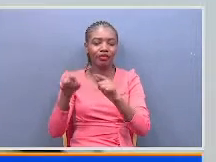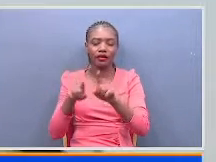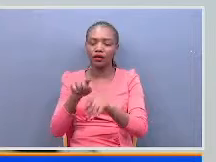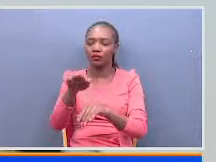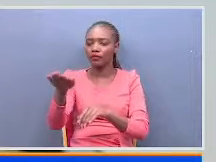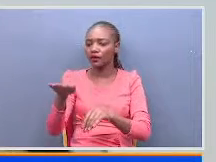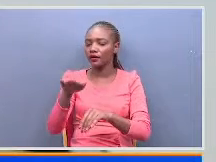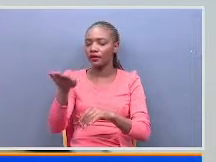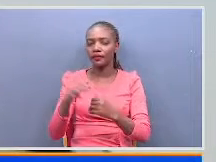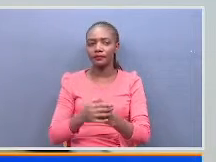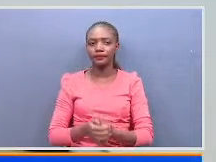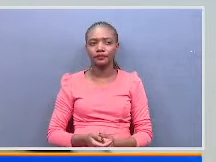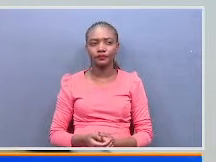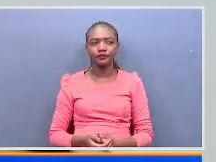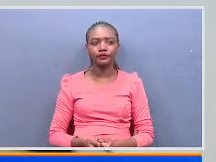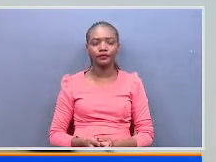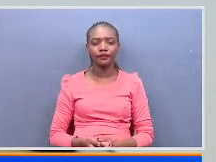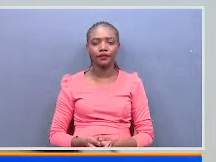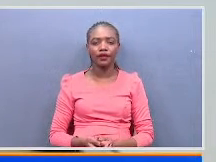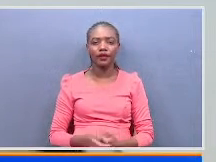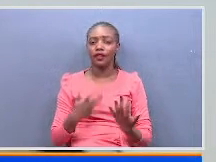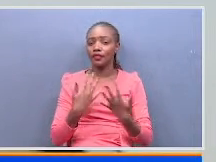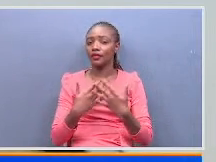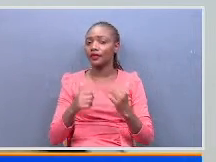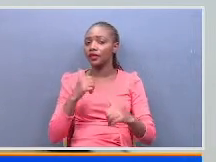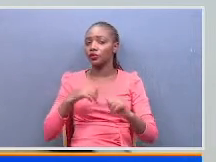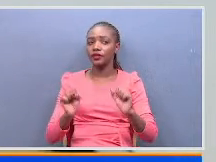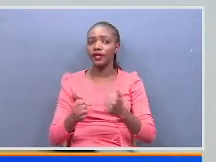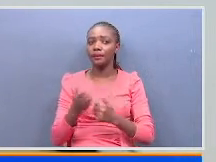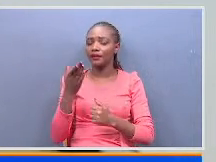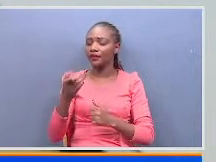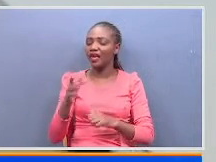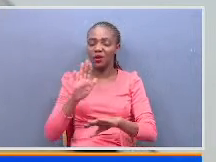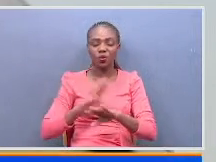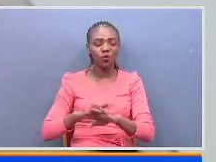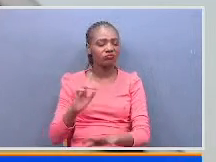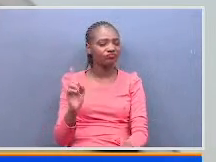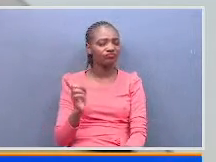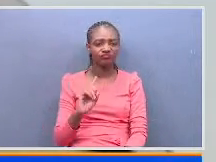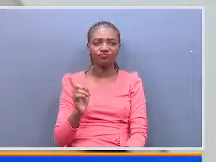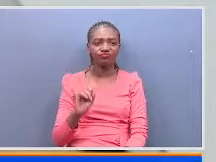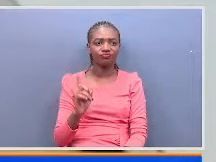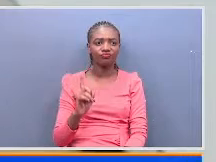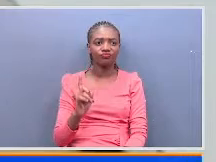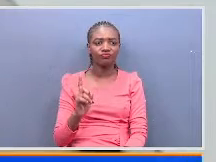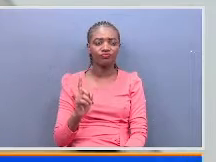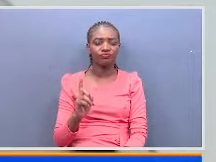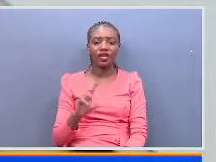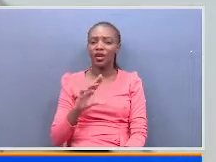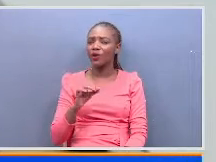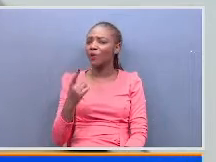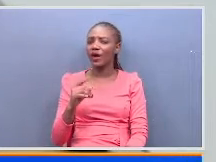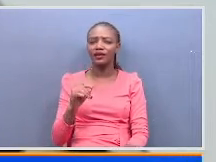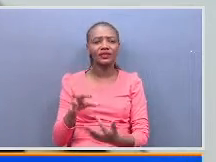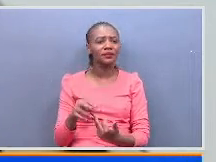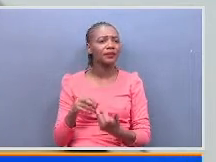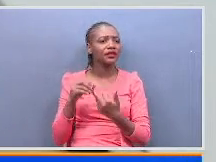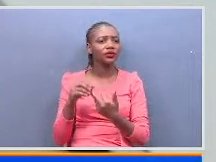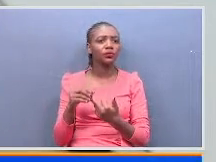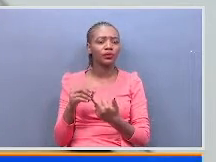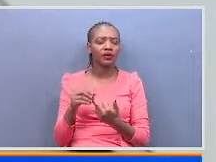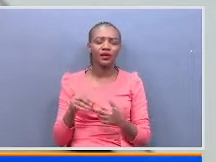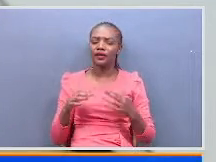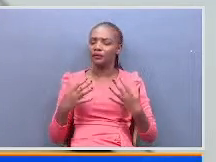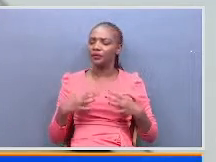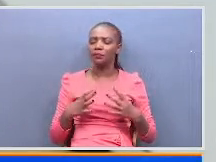area. Here in Afanika huko is your incentive. There is no motivation. Ya kwamba utaua